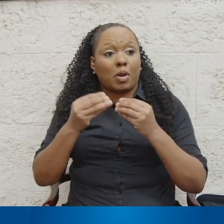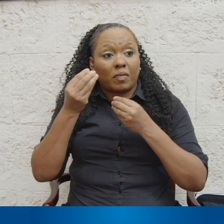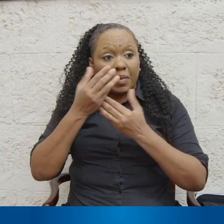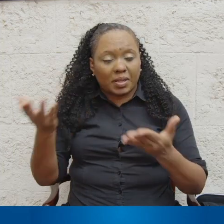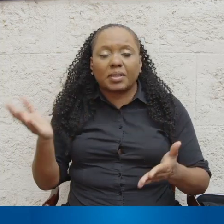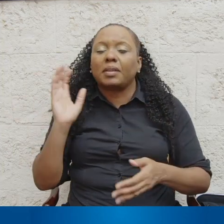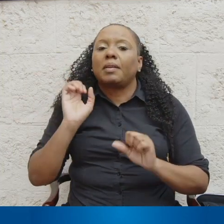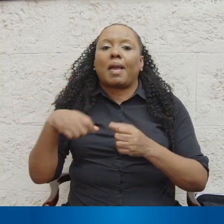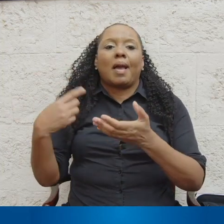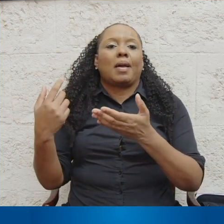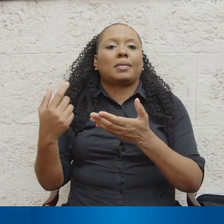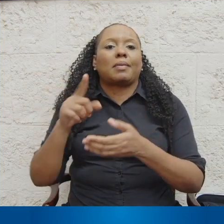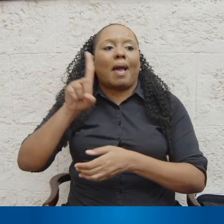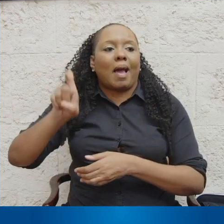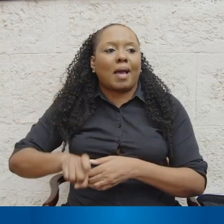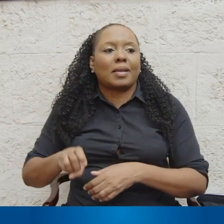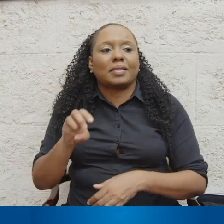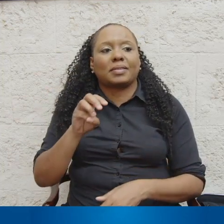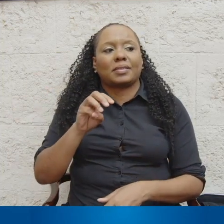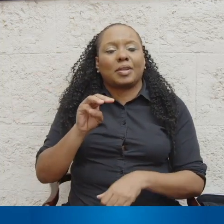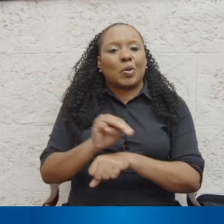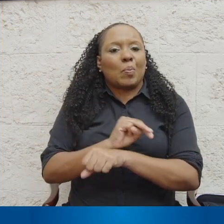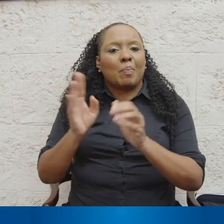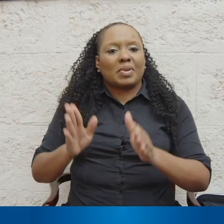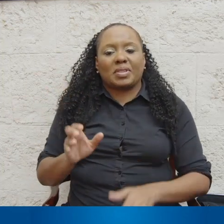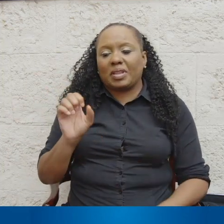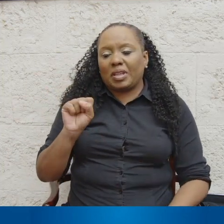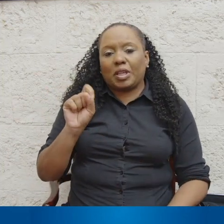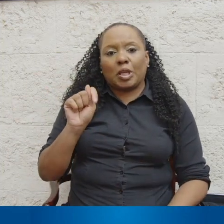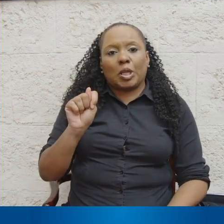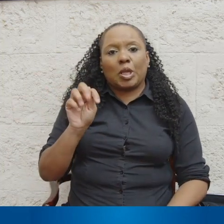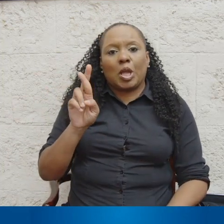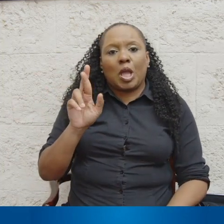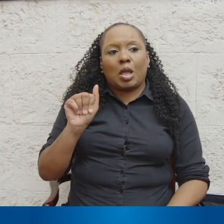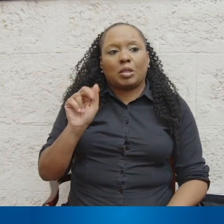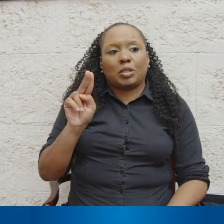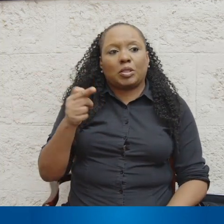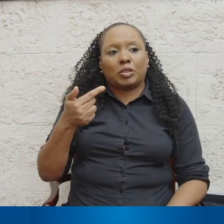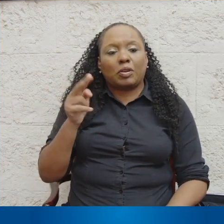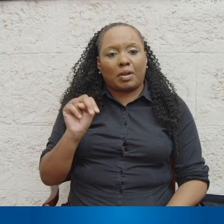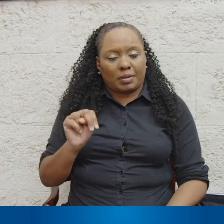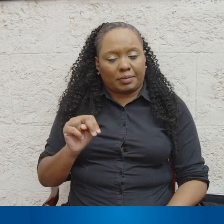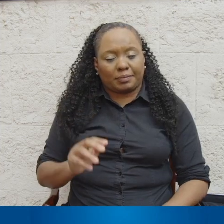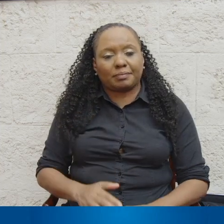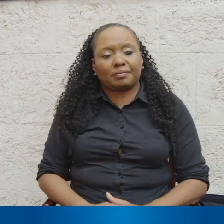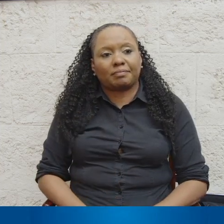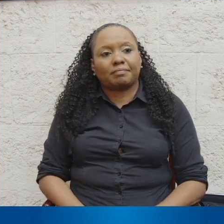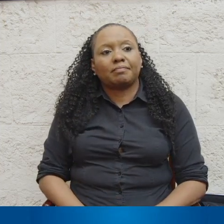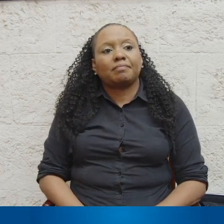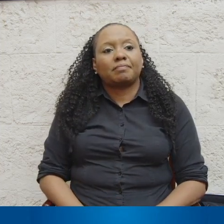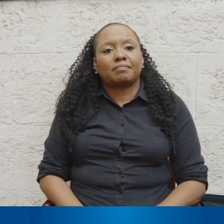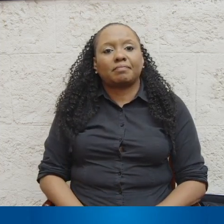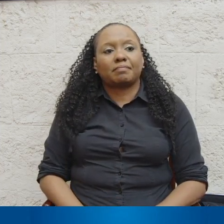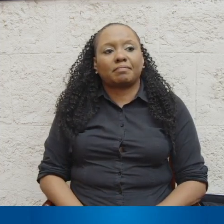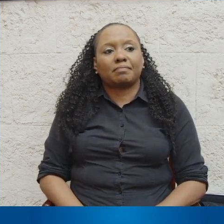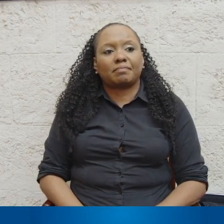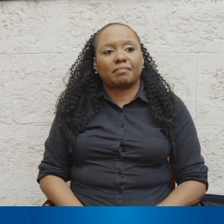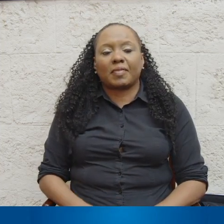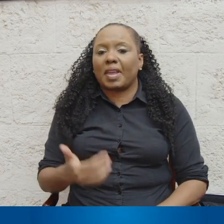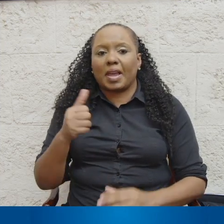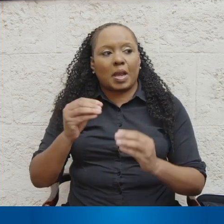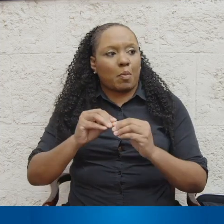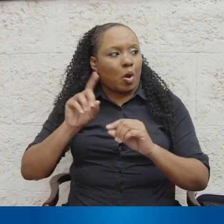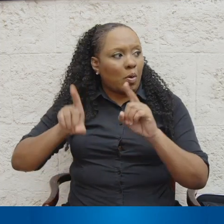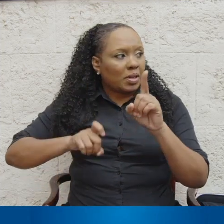Minister Strawn's information, and you can follow up with him. But you have the information, and you can follow him for any